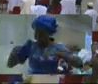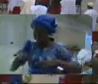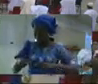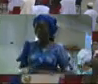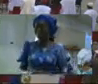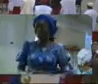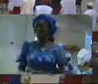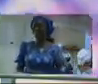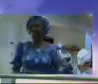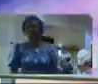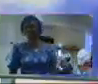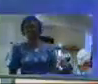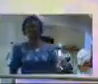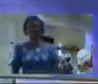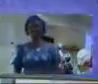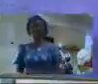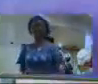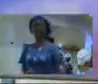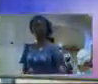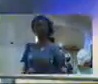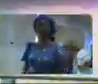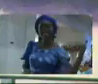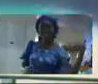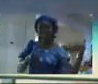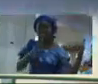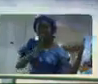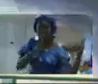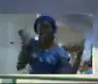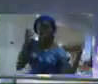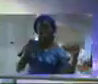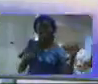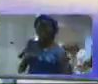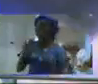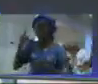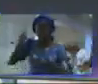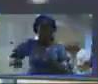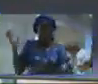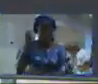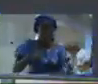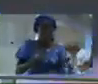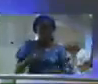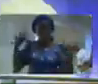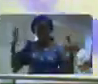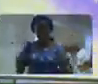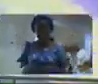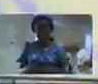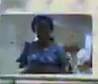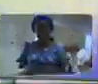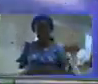You are still not hearing. If you are not hearing, clap. Okay, you are hearing now.